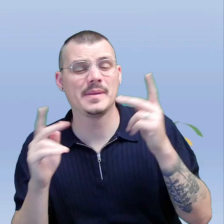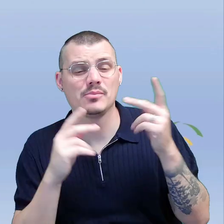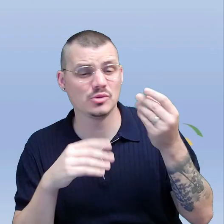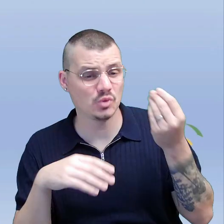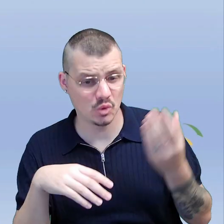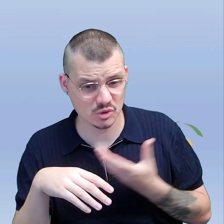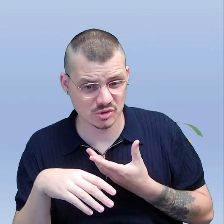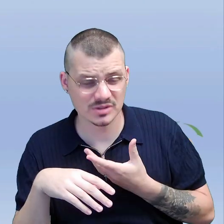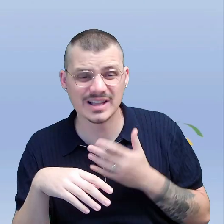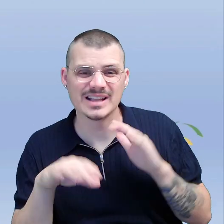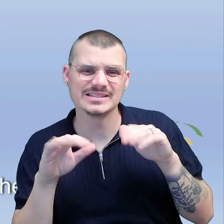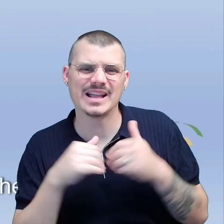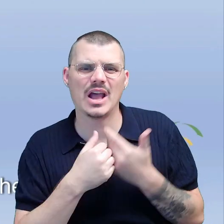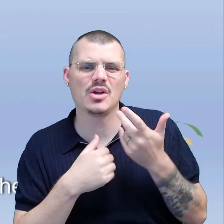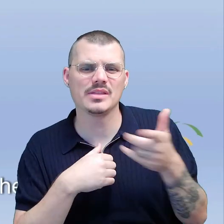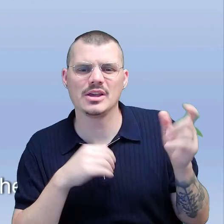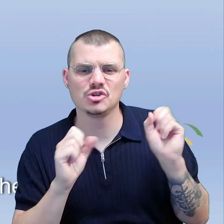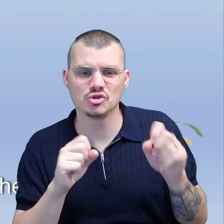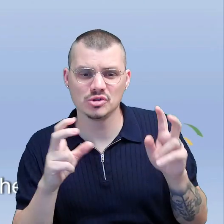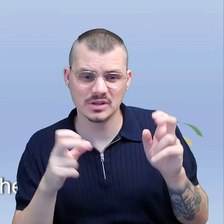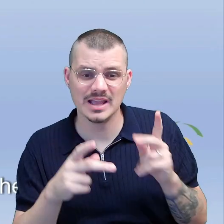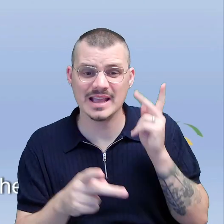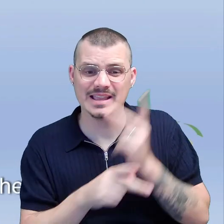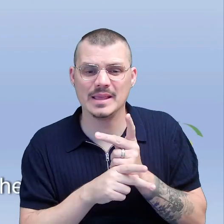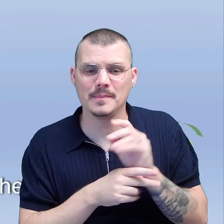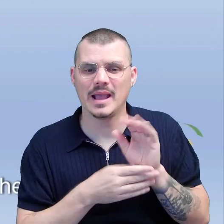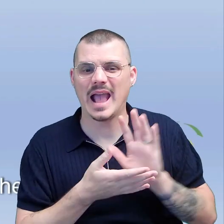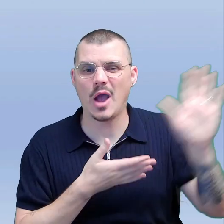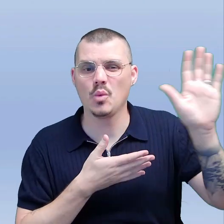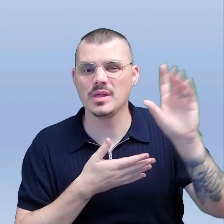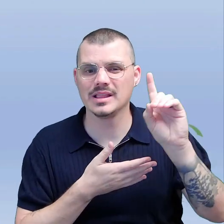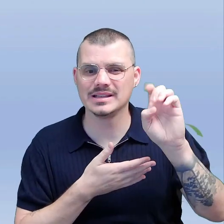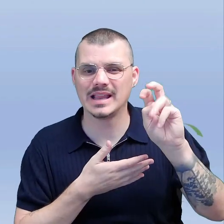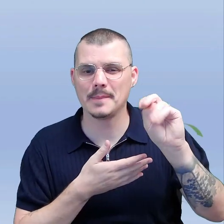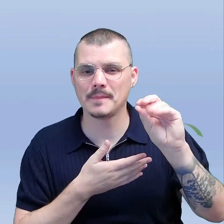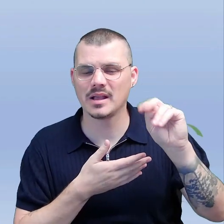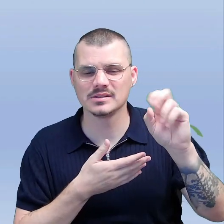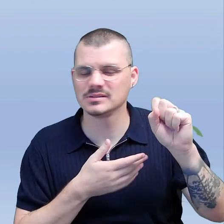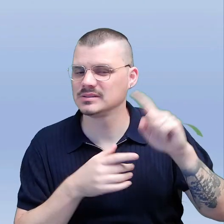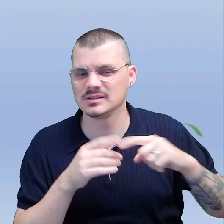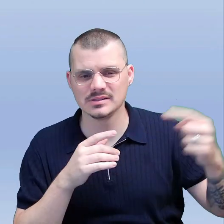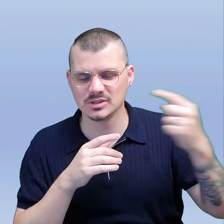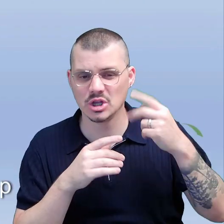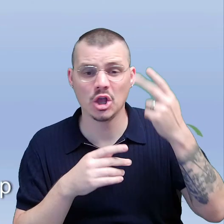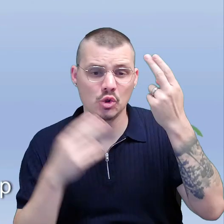on, people told us that this was a way to either keep out the demons,